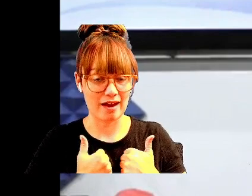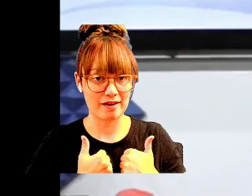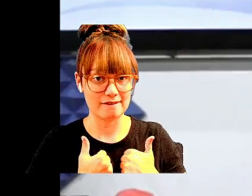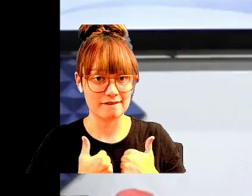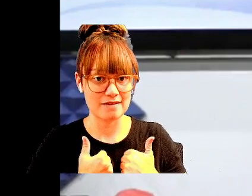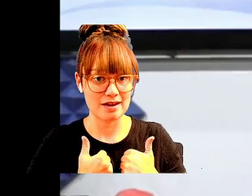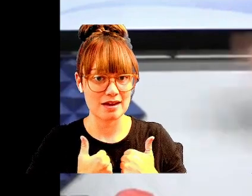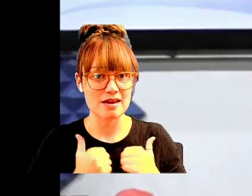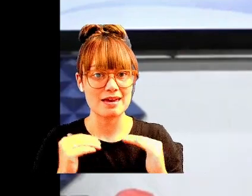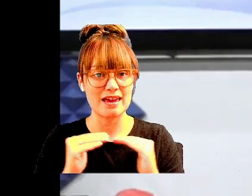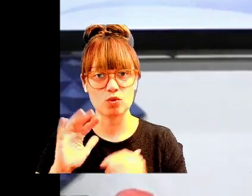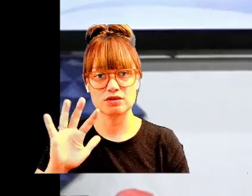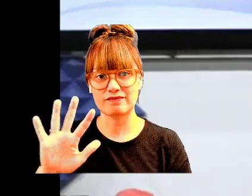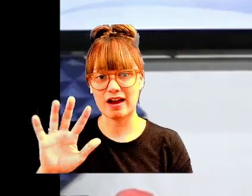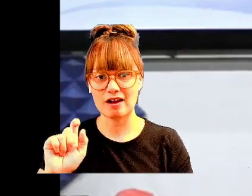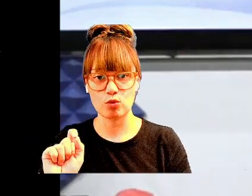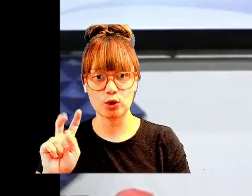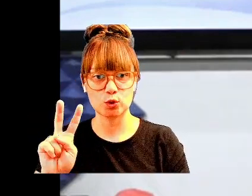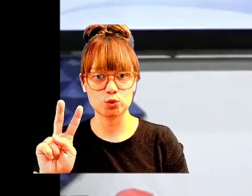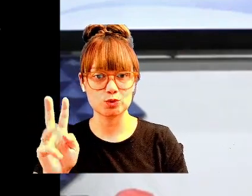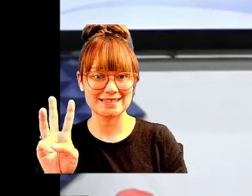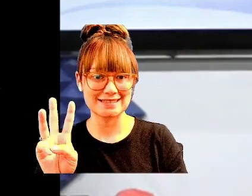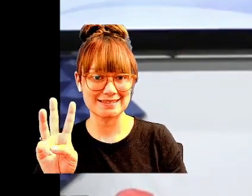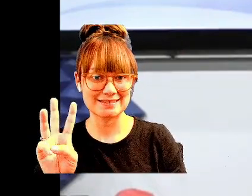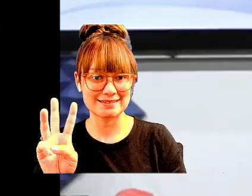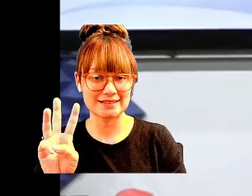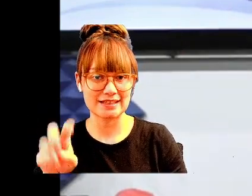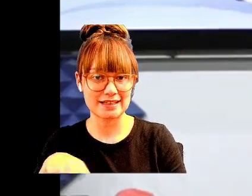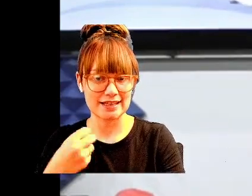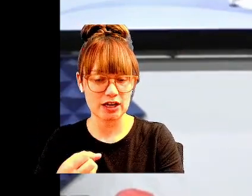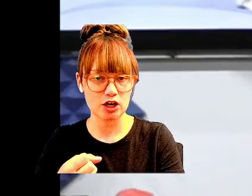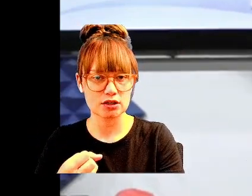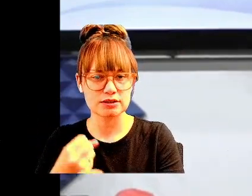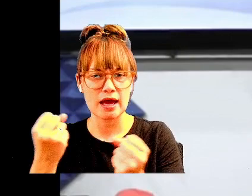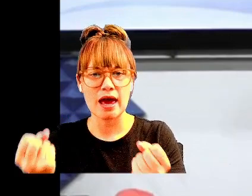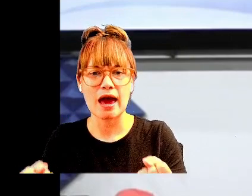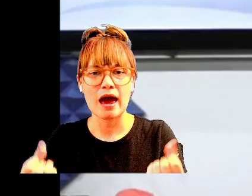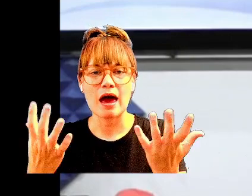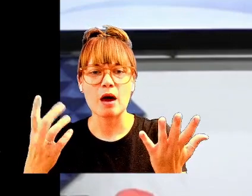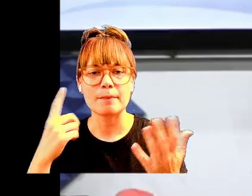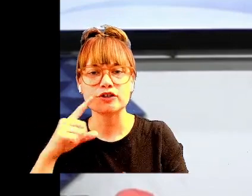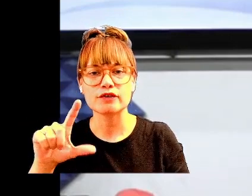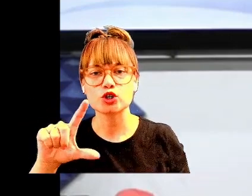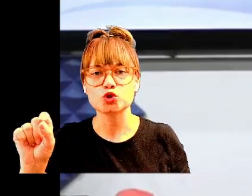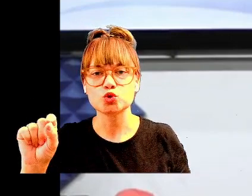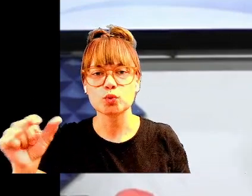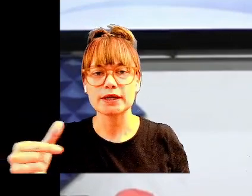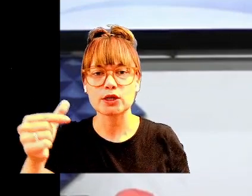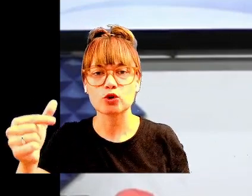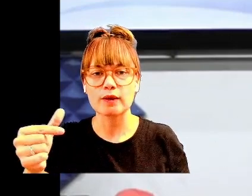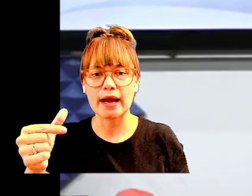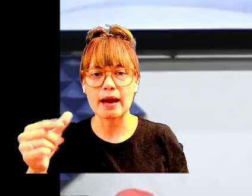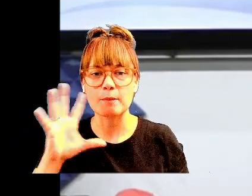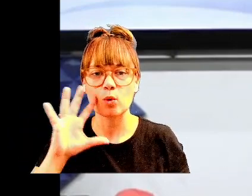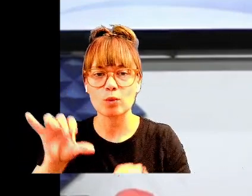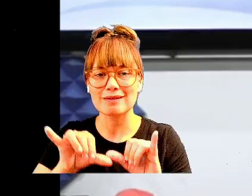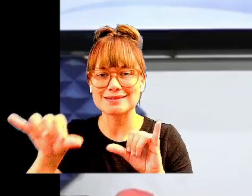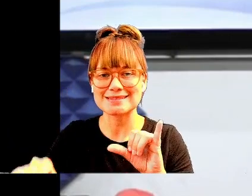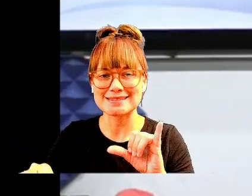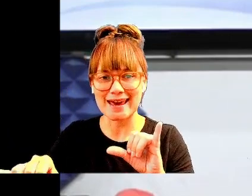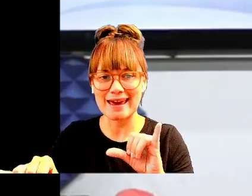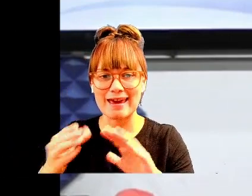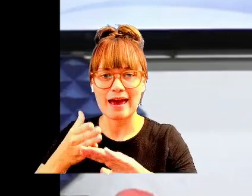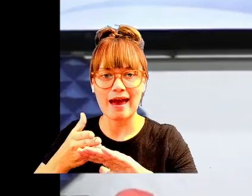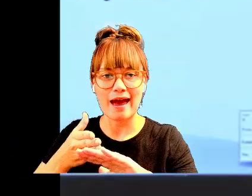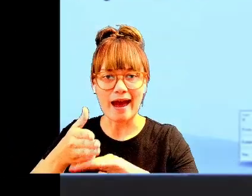years, how much of a 20-gram sample would remain in your body after